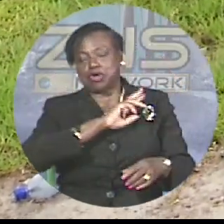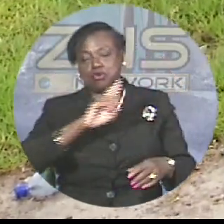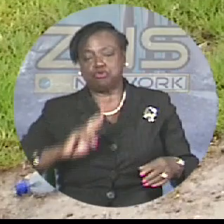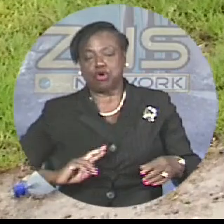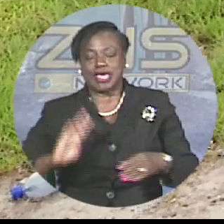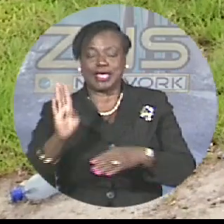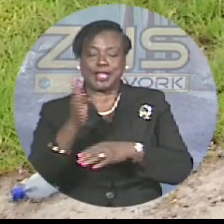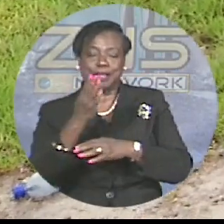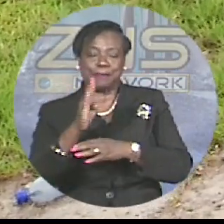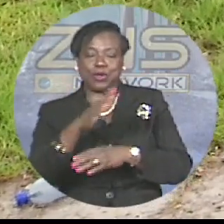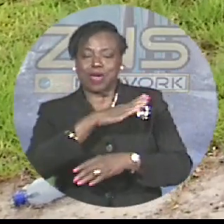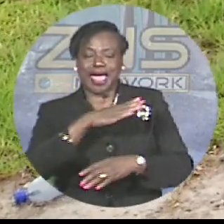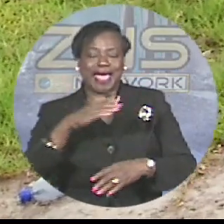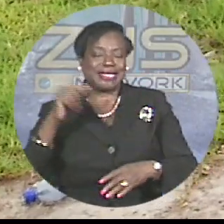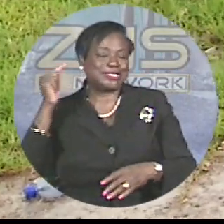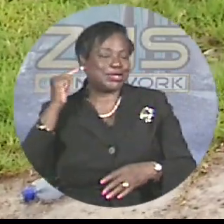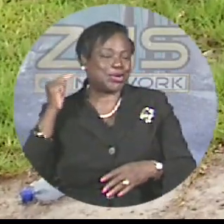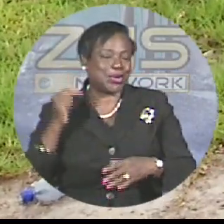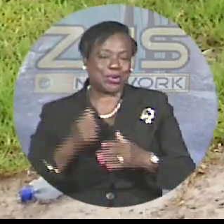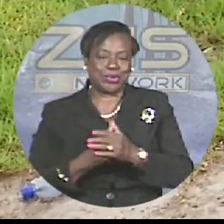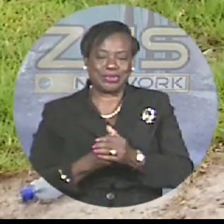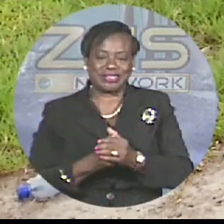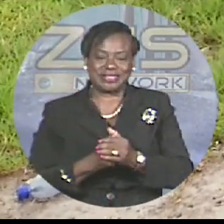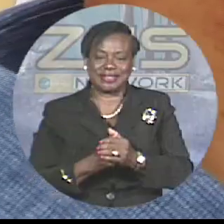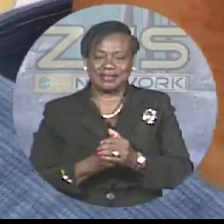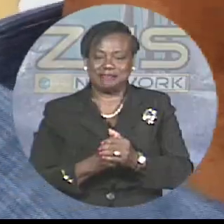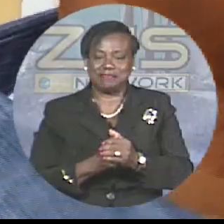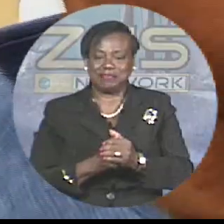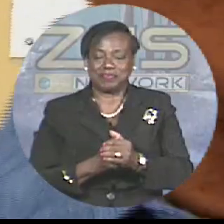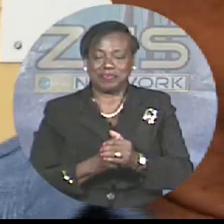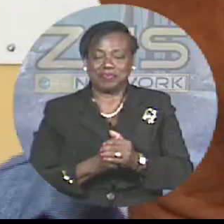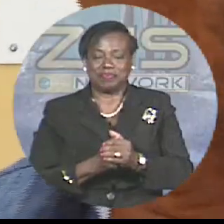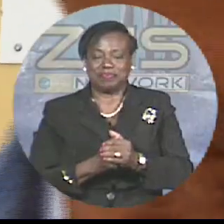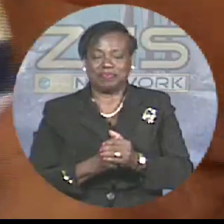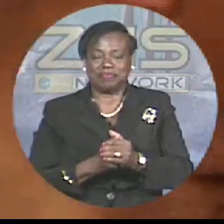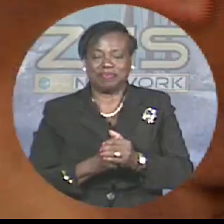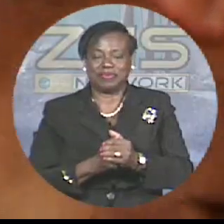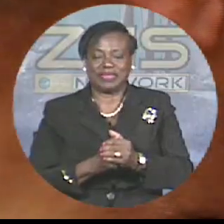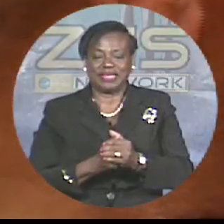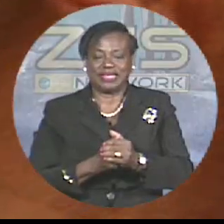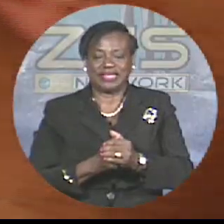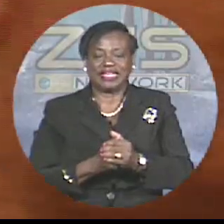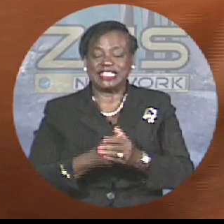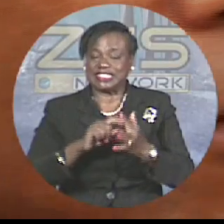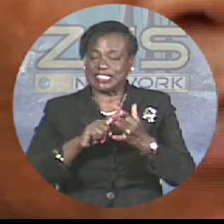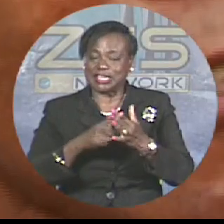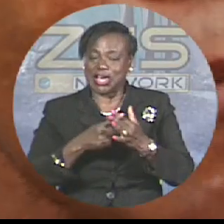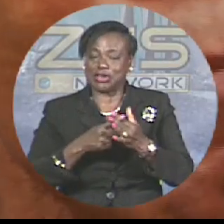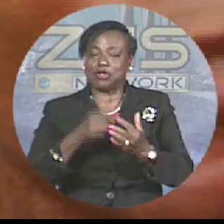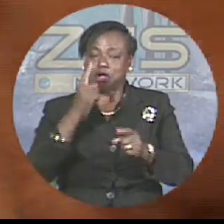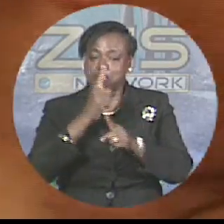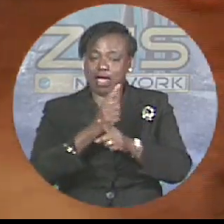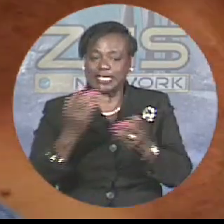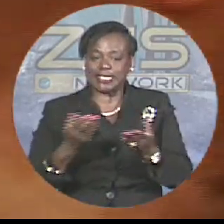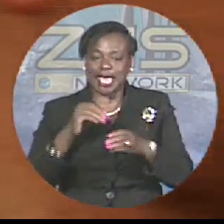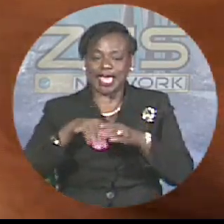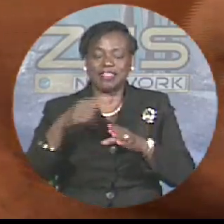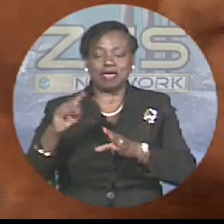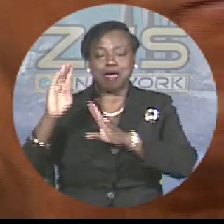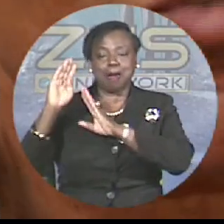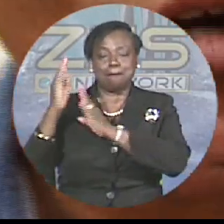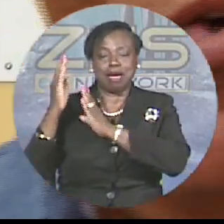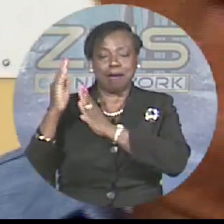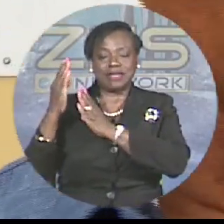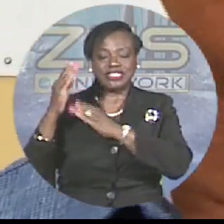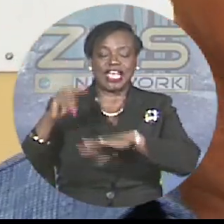stun the crowd just with his apparel. It's magnificent. We start right here in the Bahamas, right in that same gym there, that same National Training